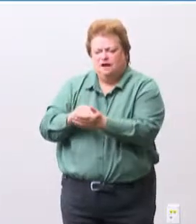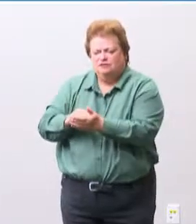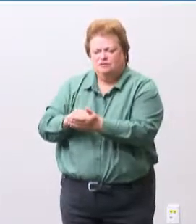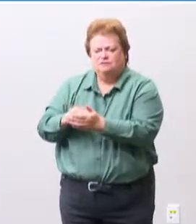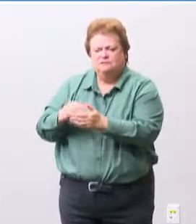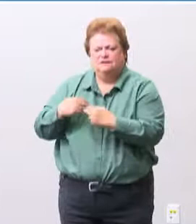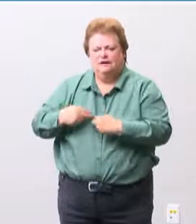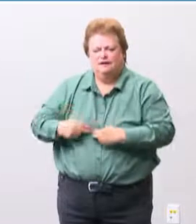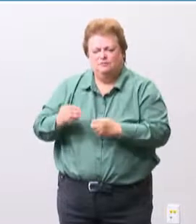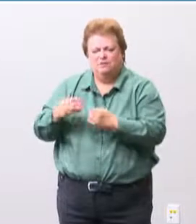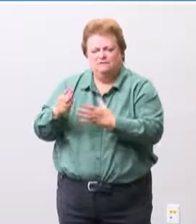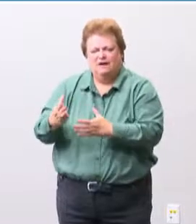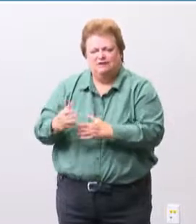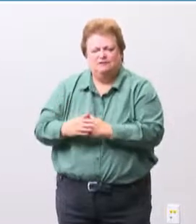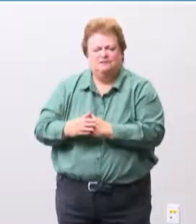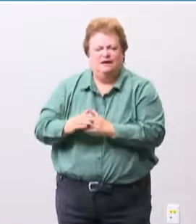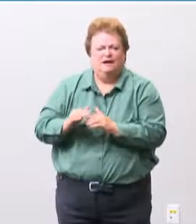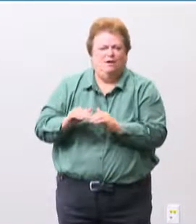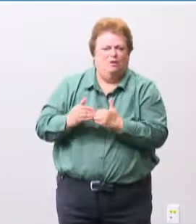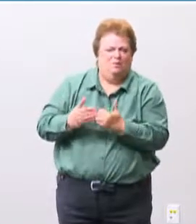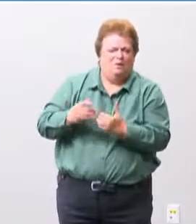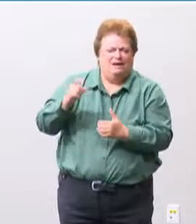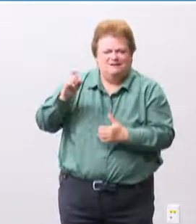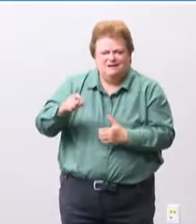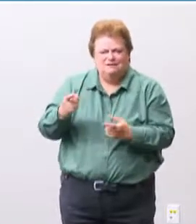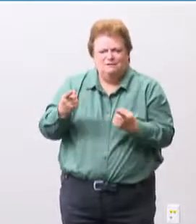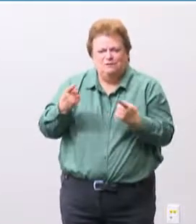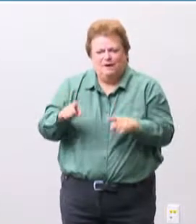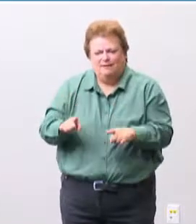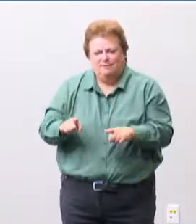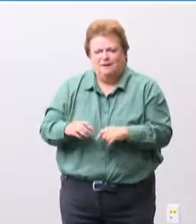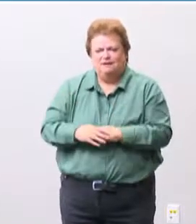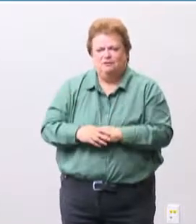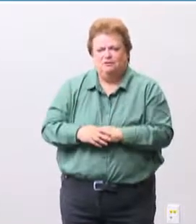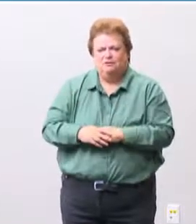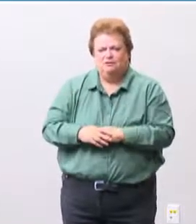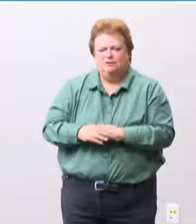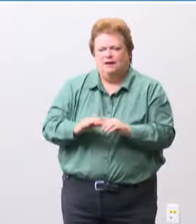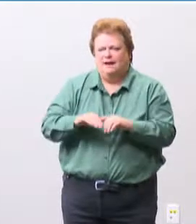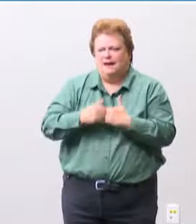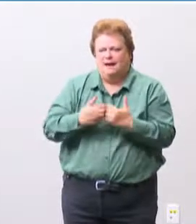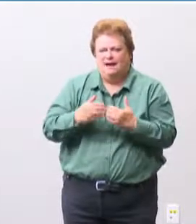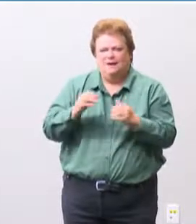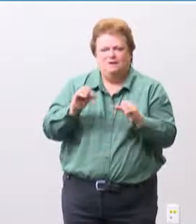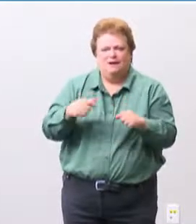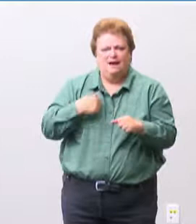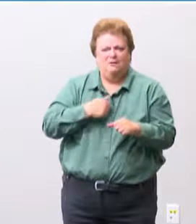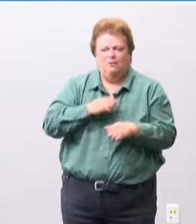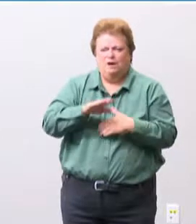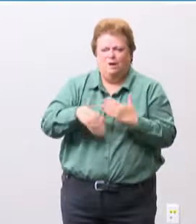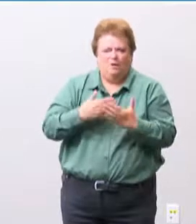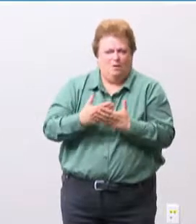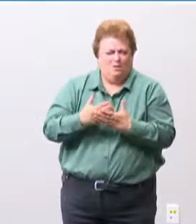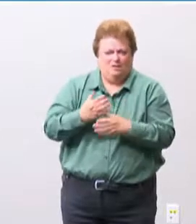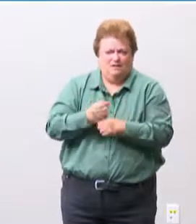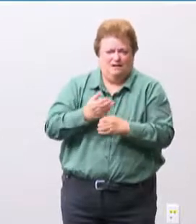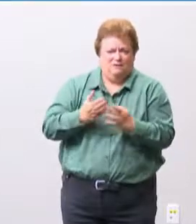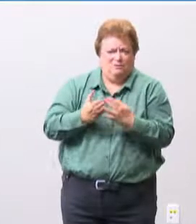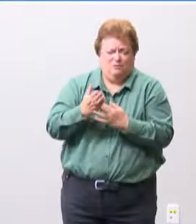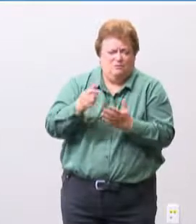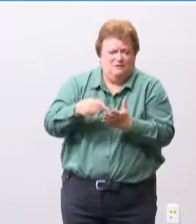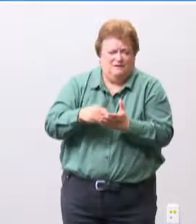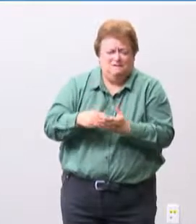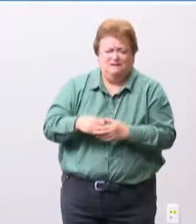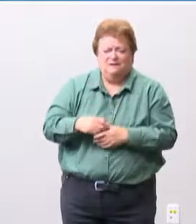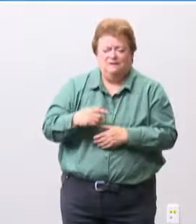about, what needs to happen, or how we can sort of all get through this? Because